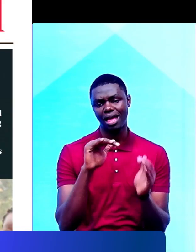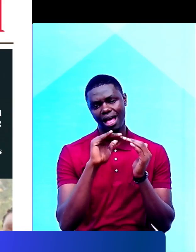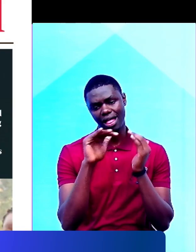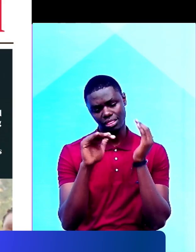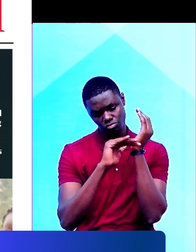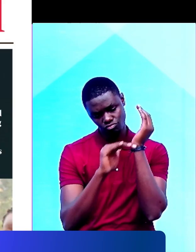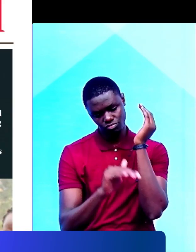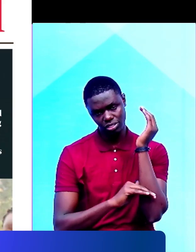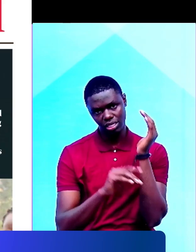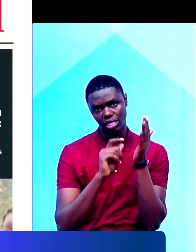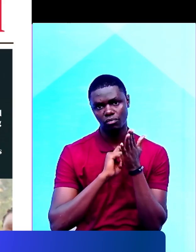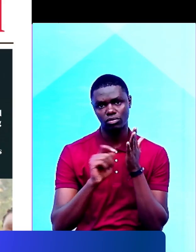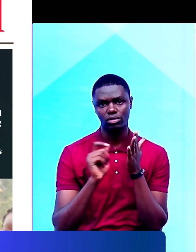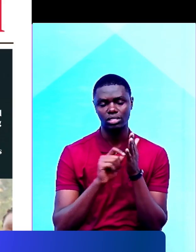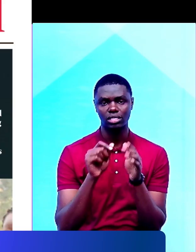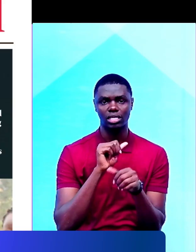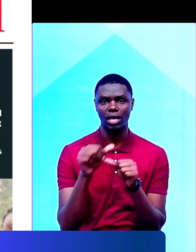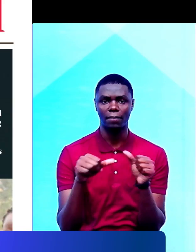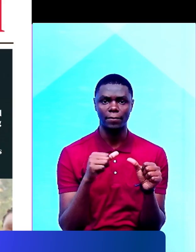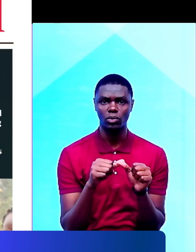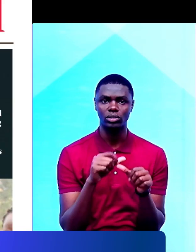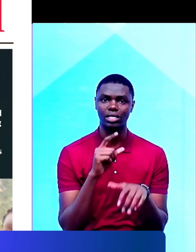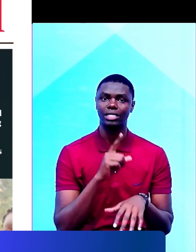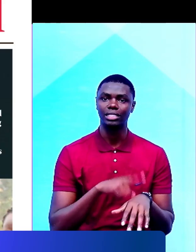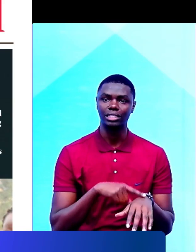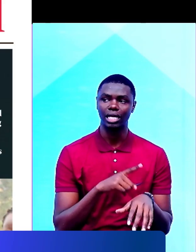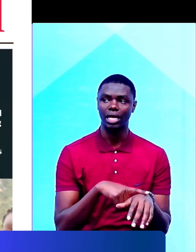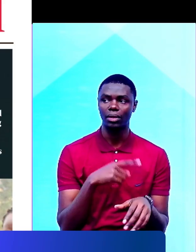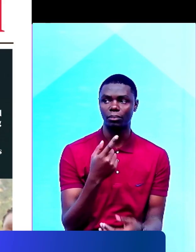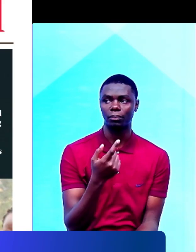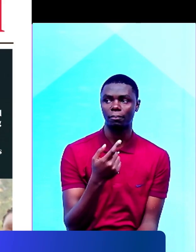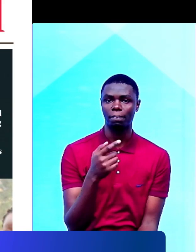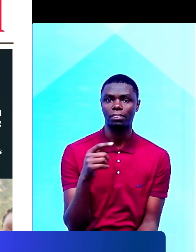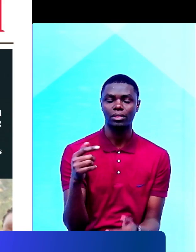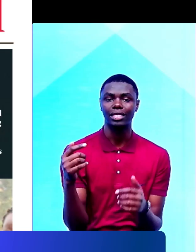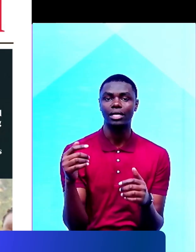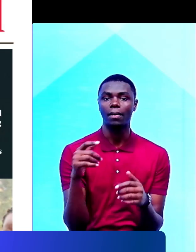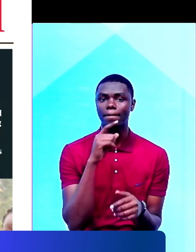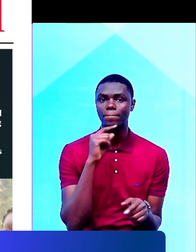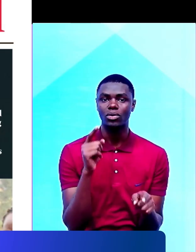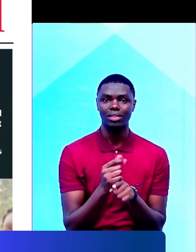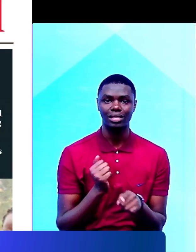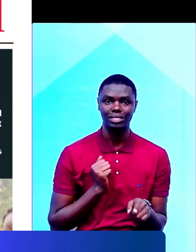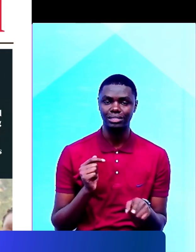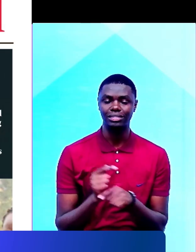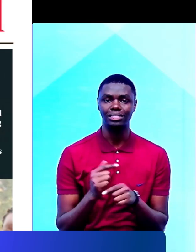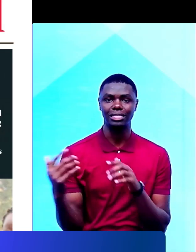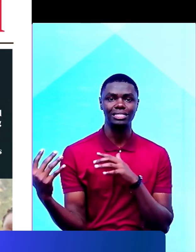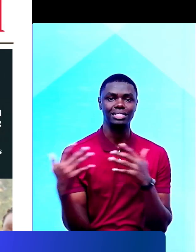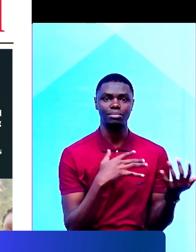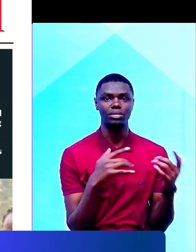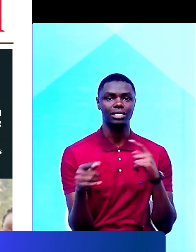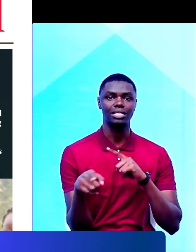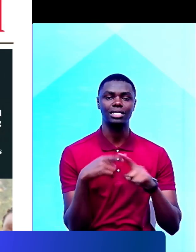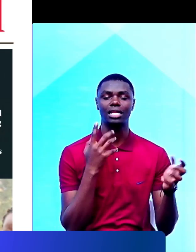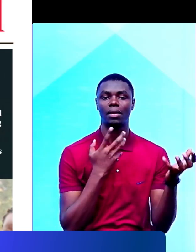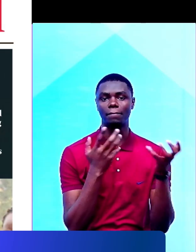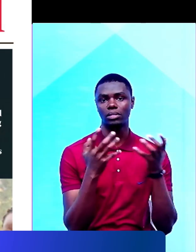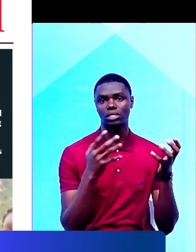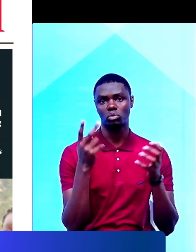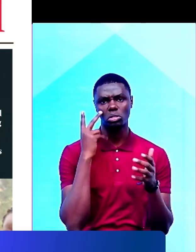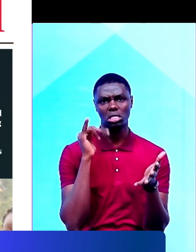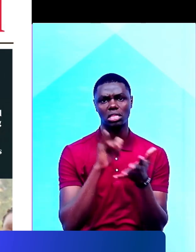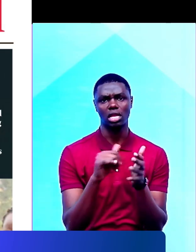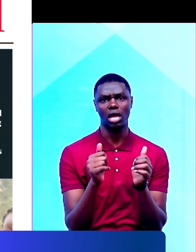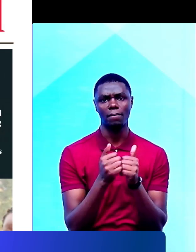really written on when sibling rivalry kills promising enterprises. We have seen that happening a lot in the